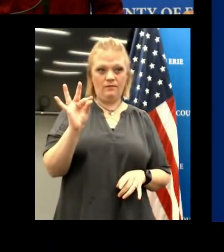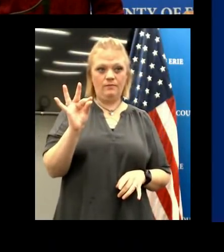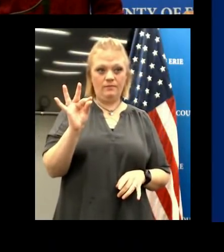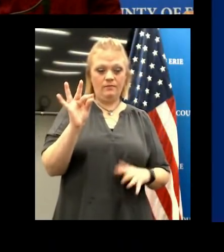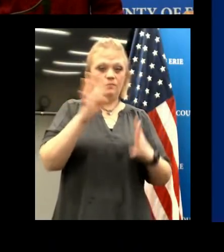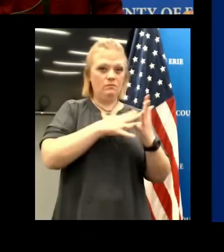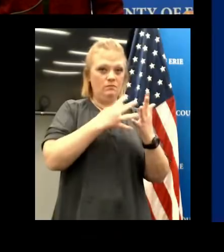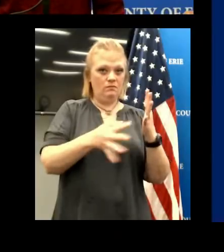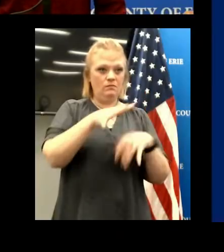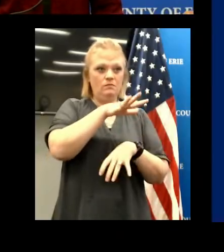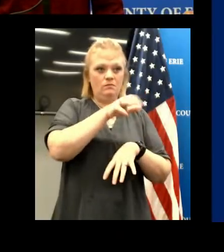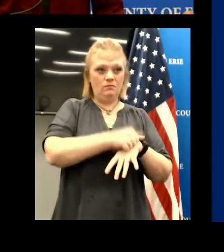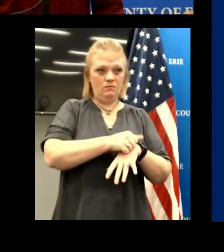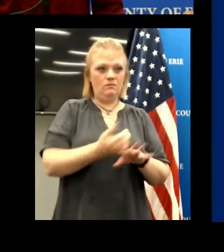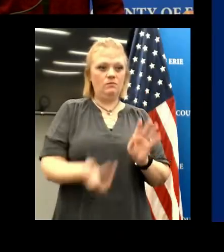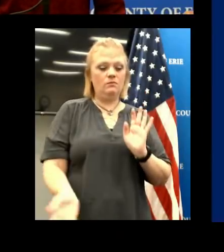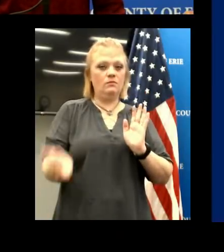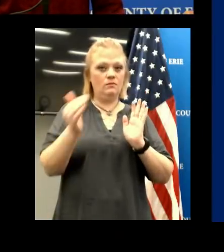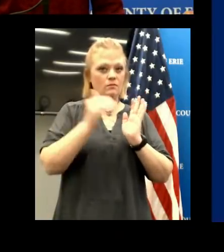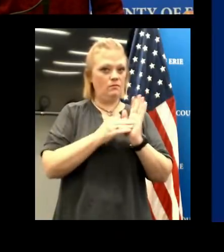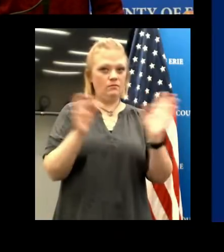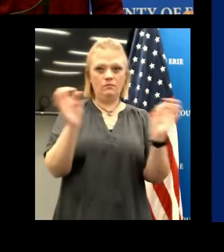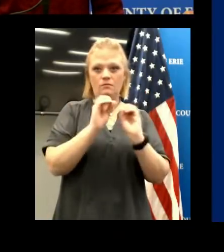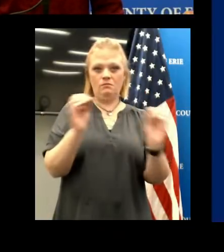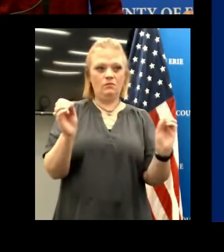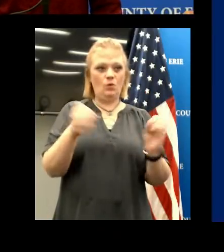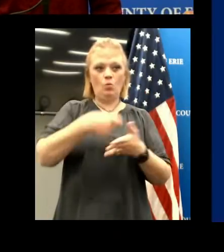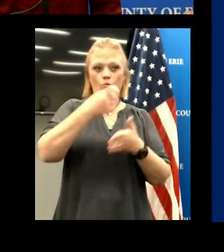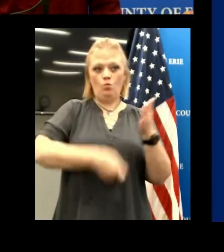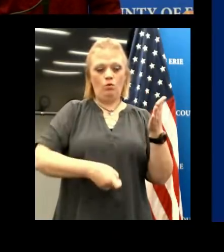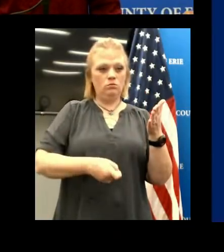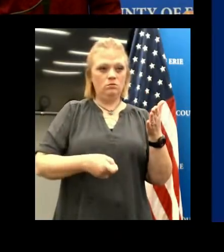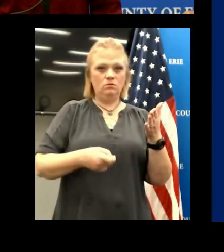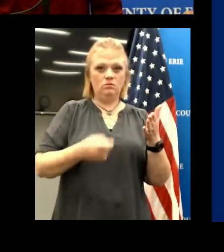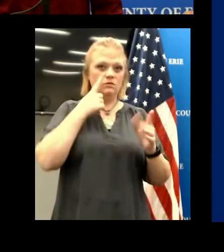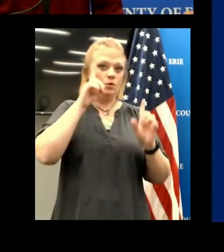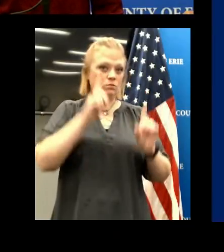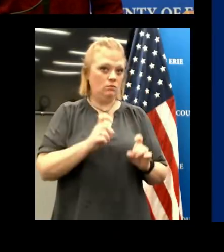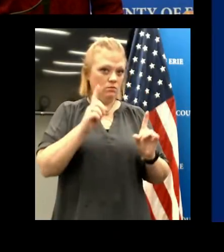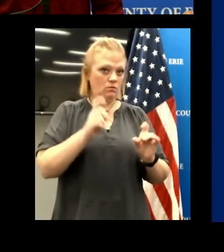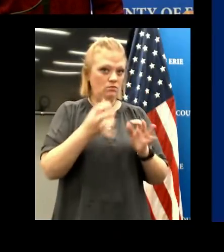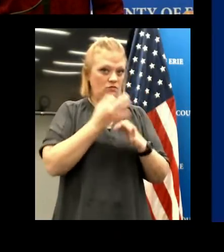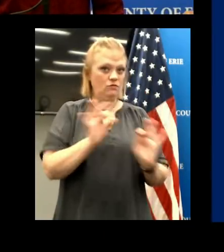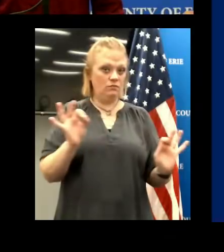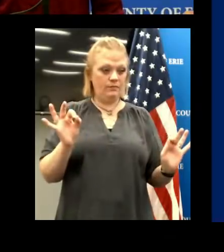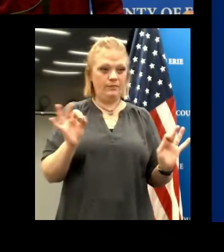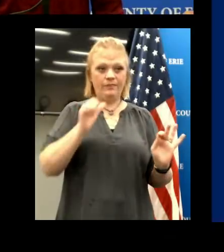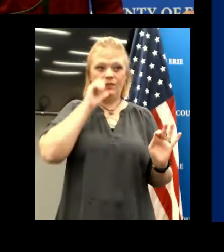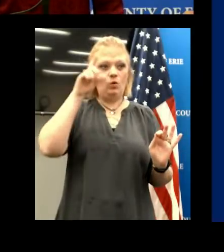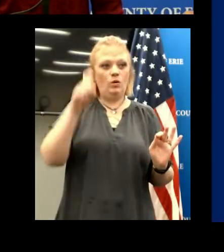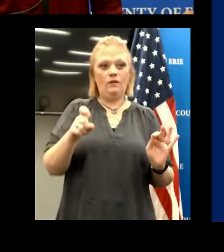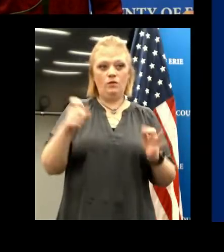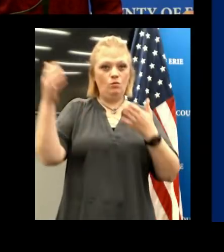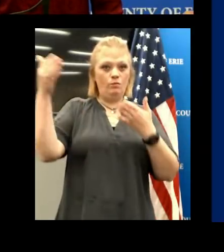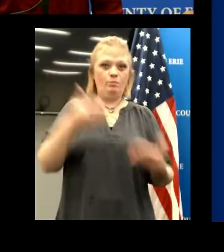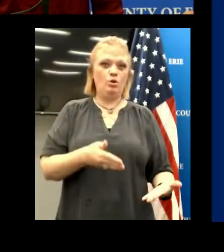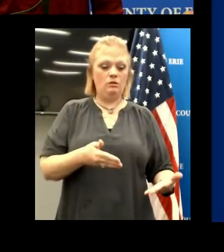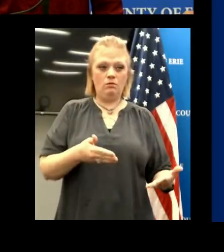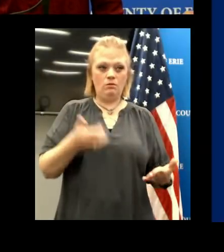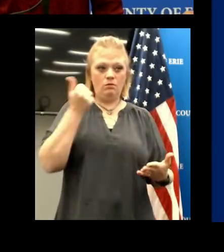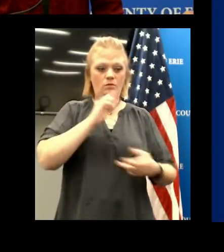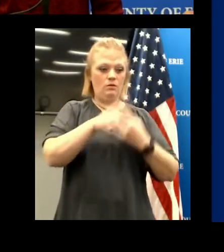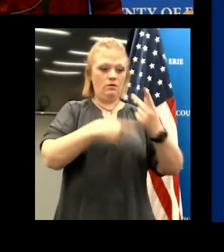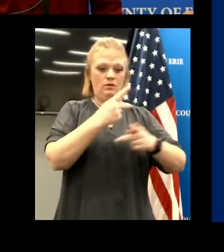858-2929 to schedule. So again, this is no cost for the people who are being tested, and you don't have to bring any type of